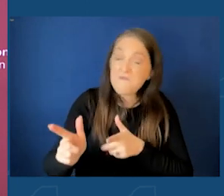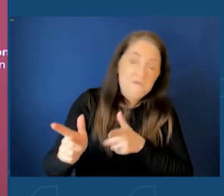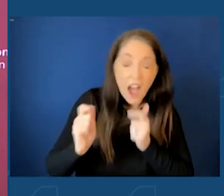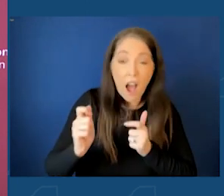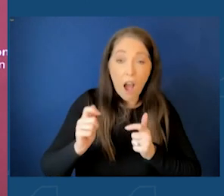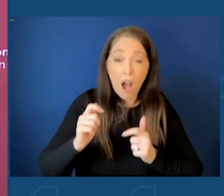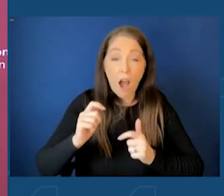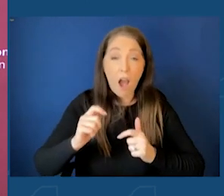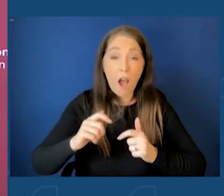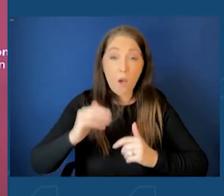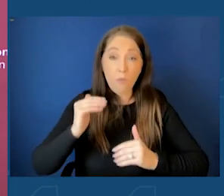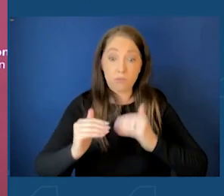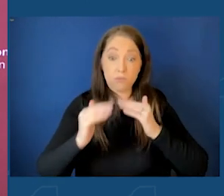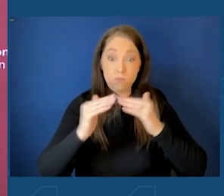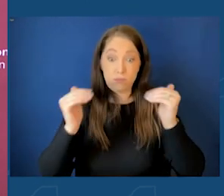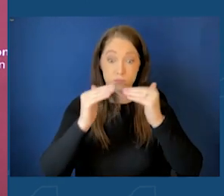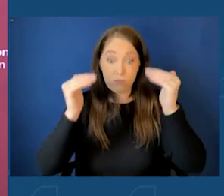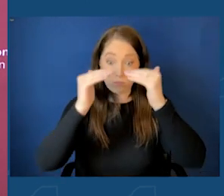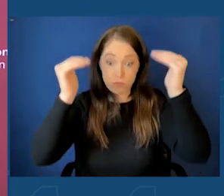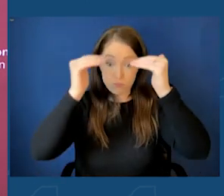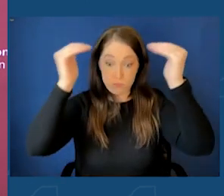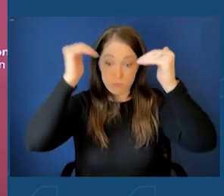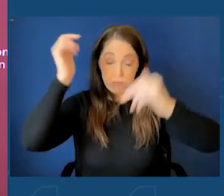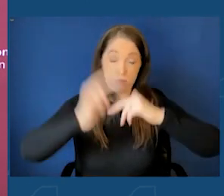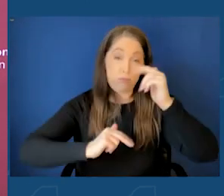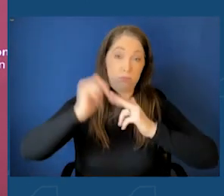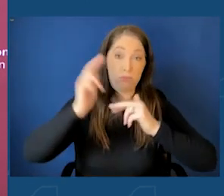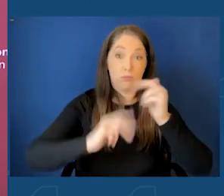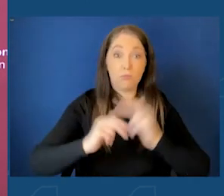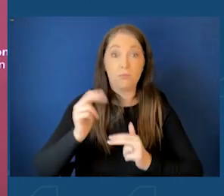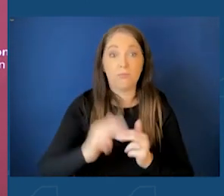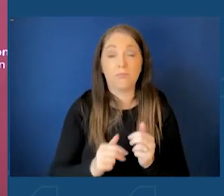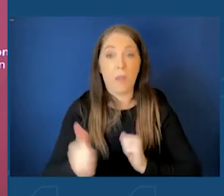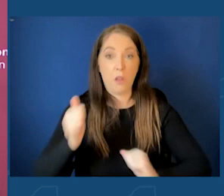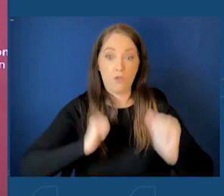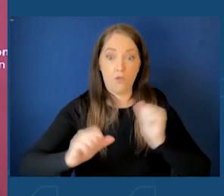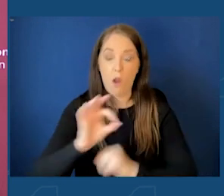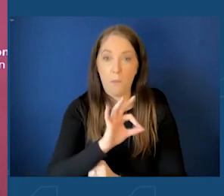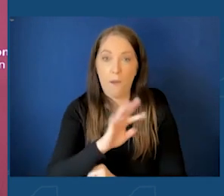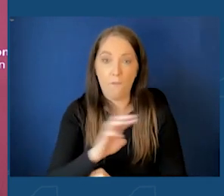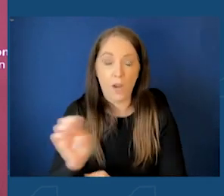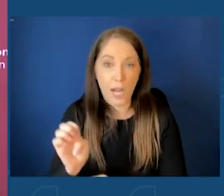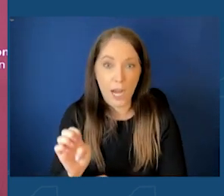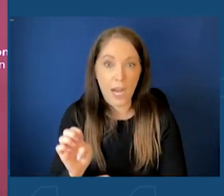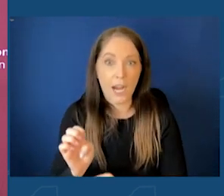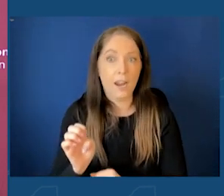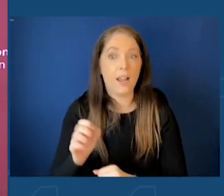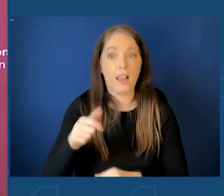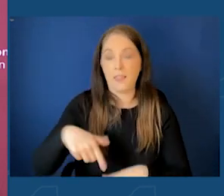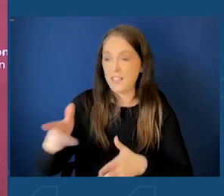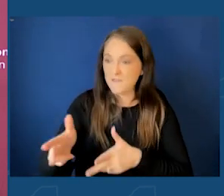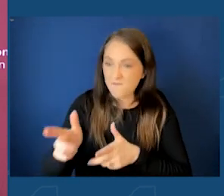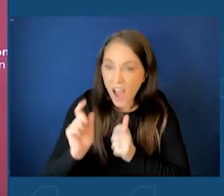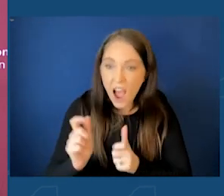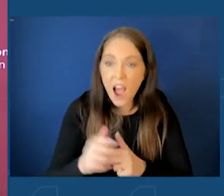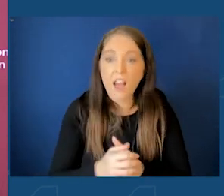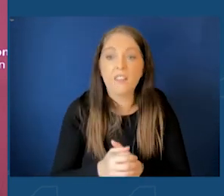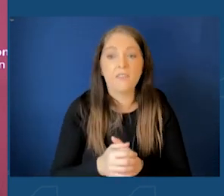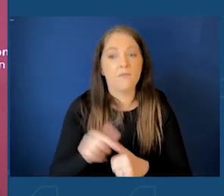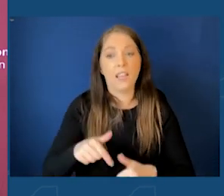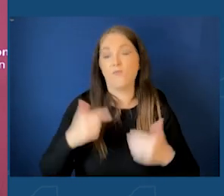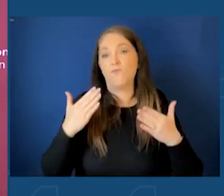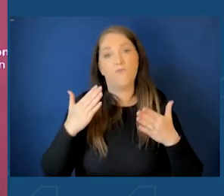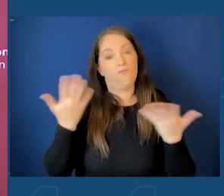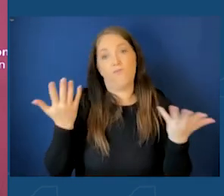how drama-free this project has been. It's truly been a joy for all of us. So right now we're on